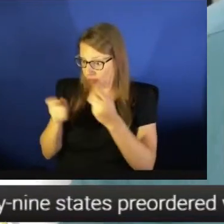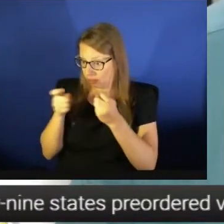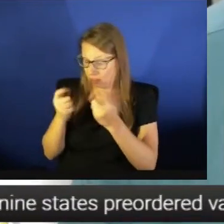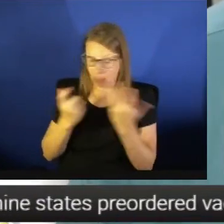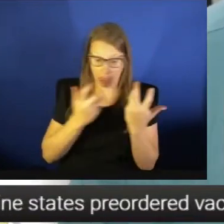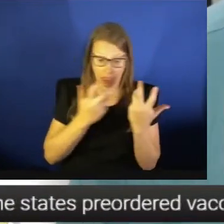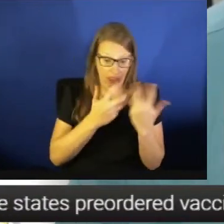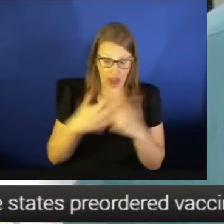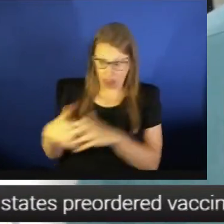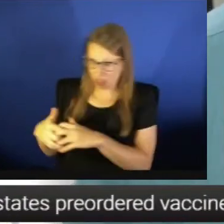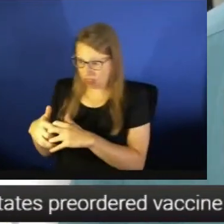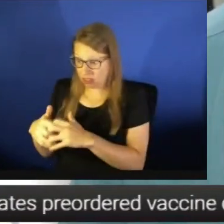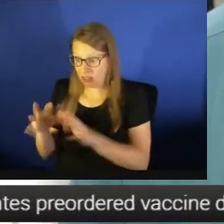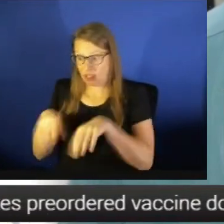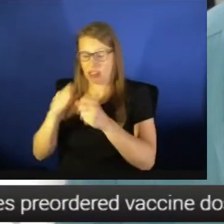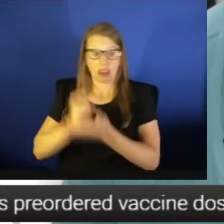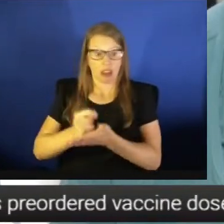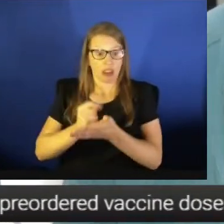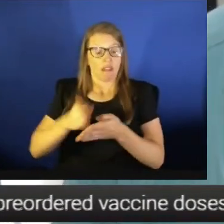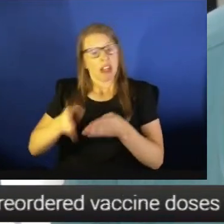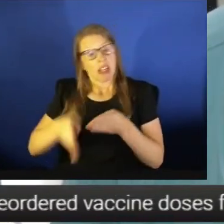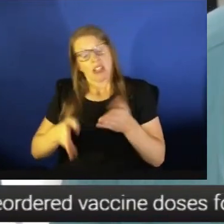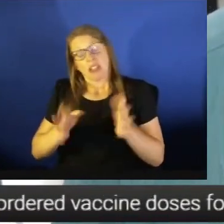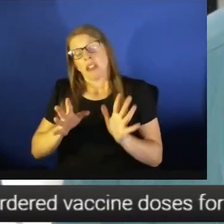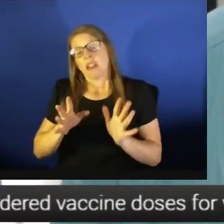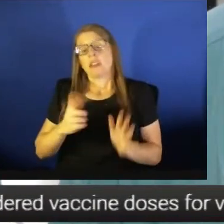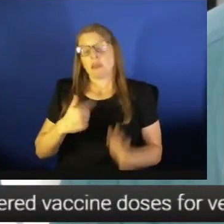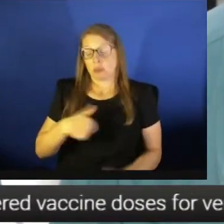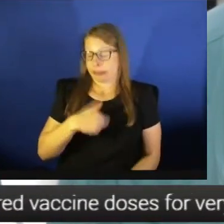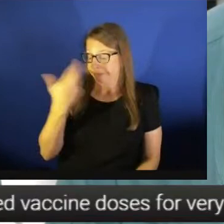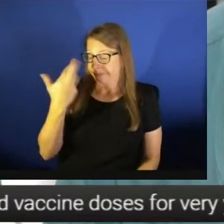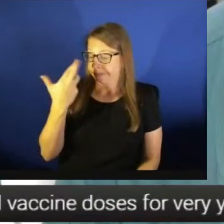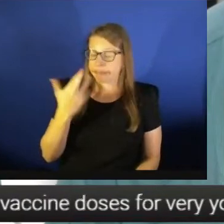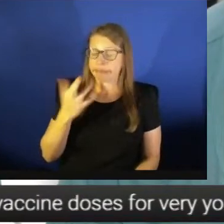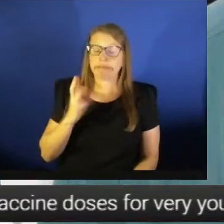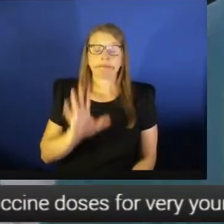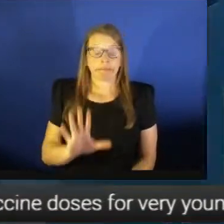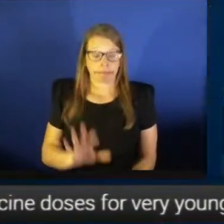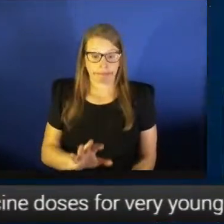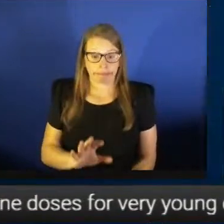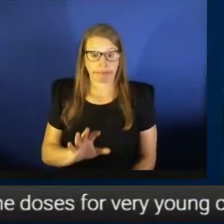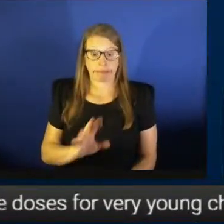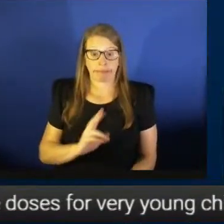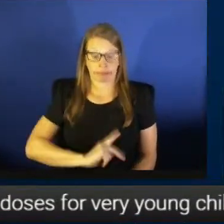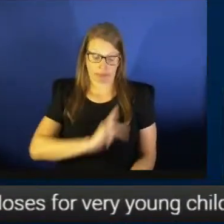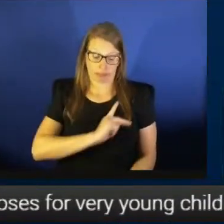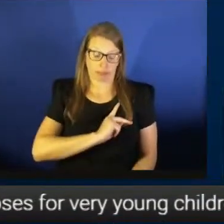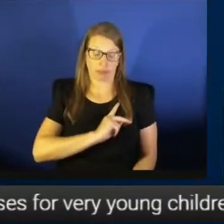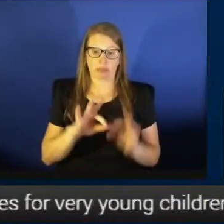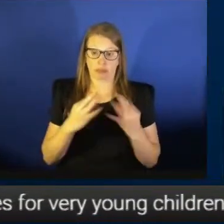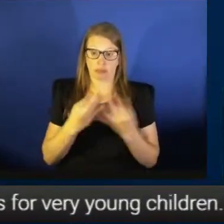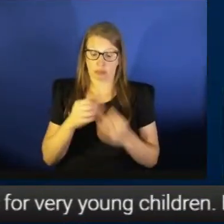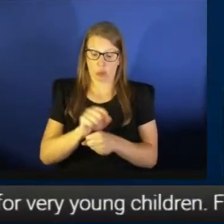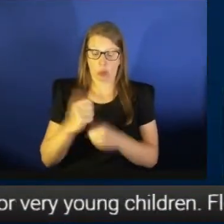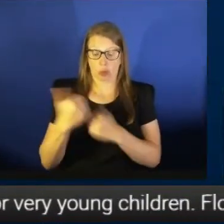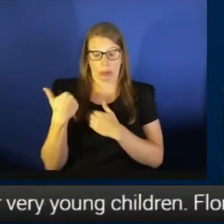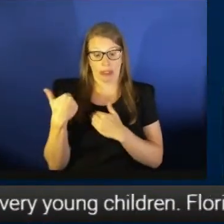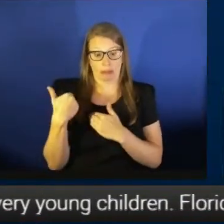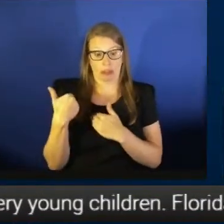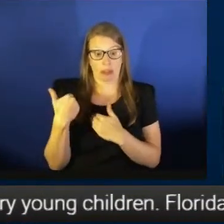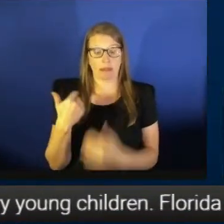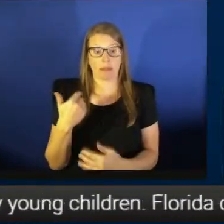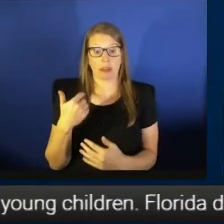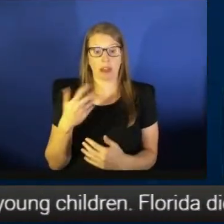in getting treatment done, we fully realize that there are personal, family, work responsibilities that would